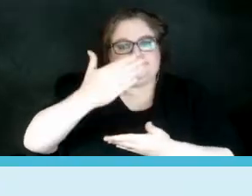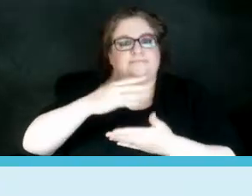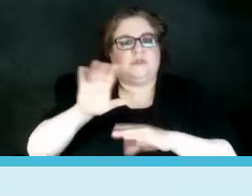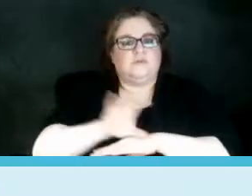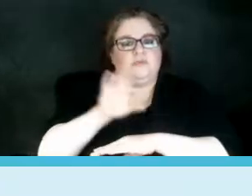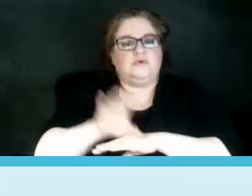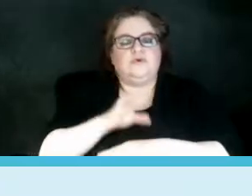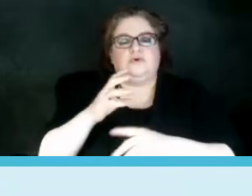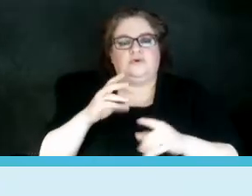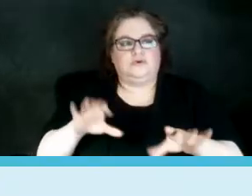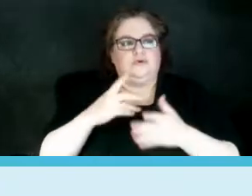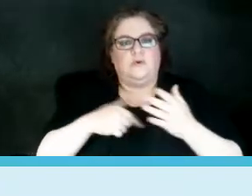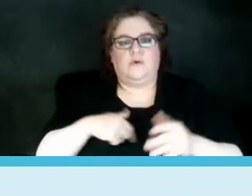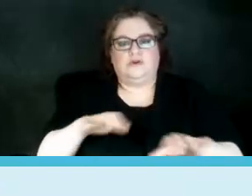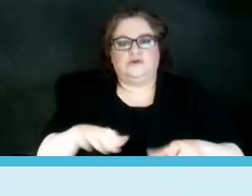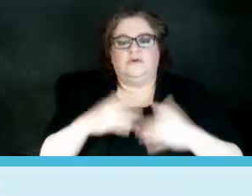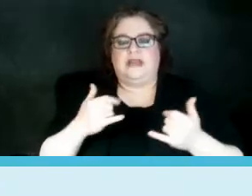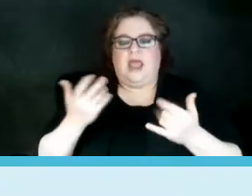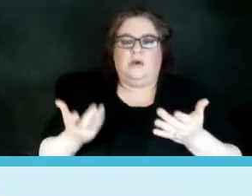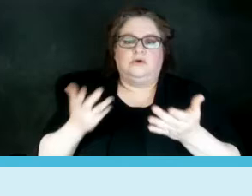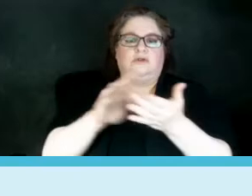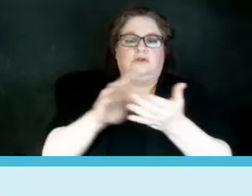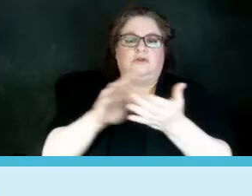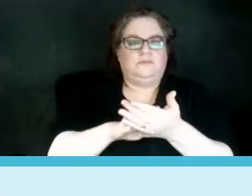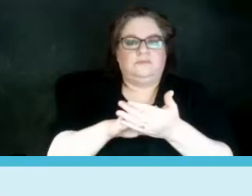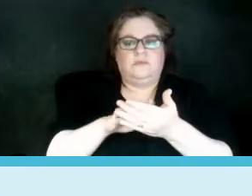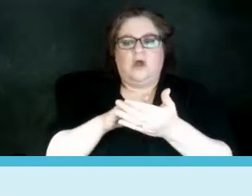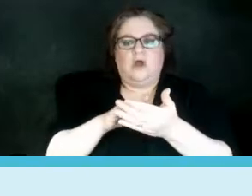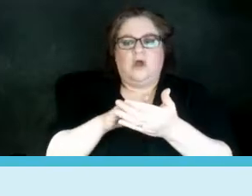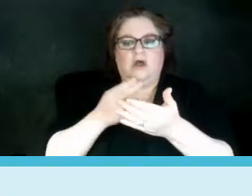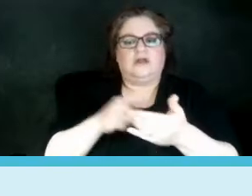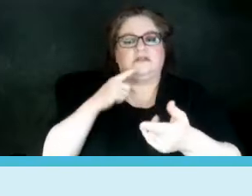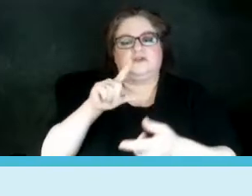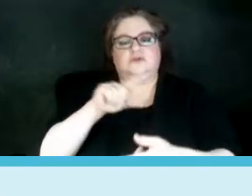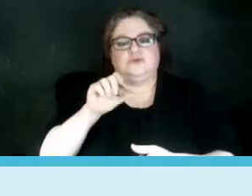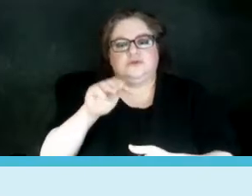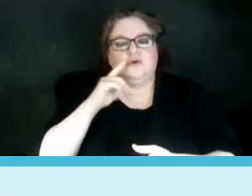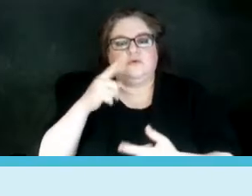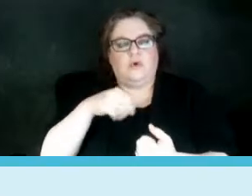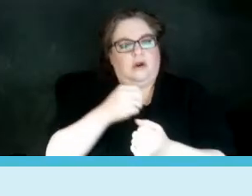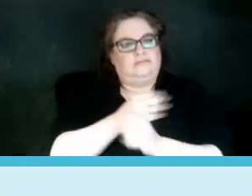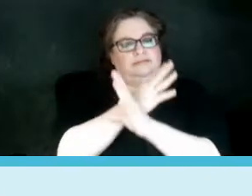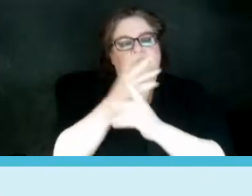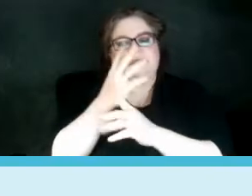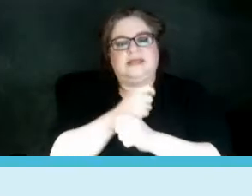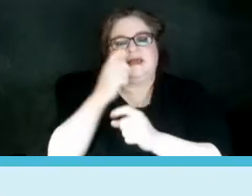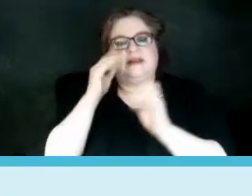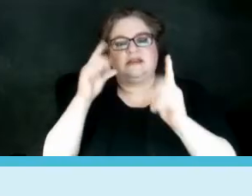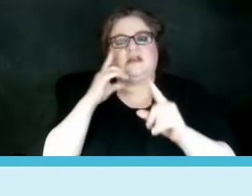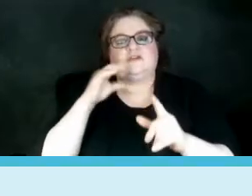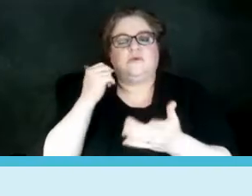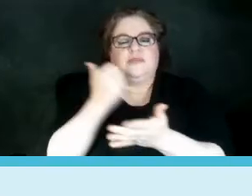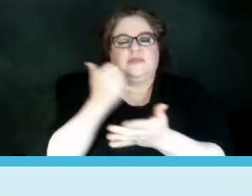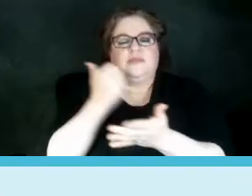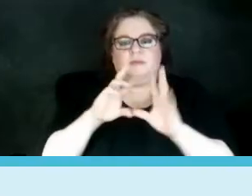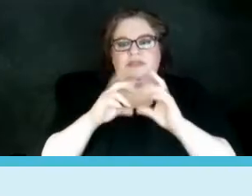do what we're doing now, logging into Zoom to educate ourselves or to receive some education. So with the help of the district